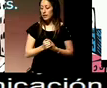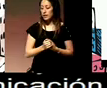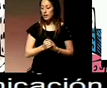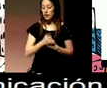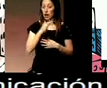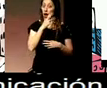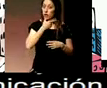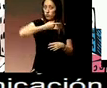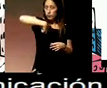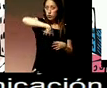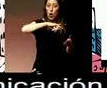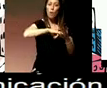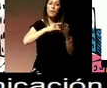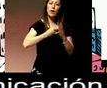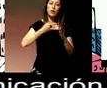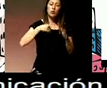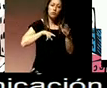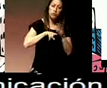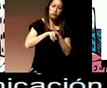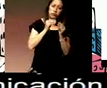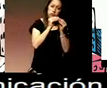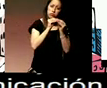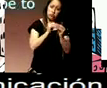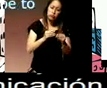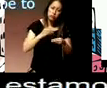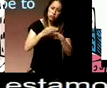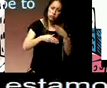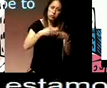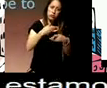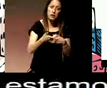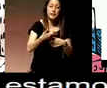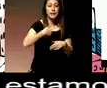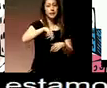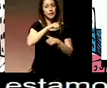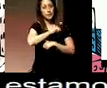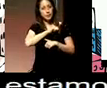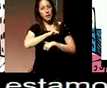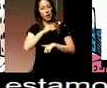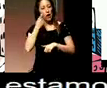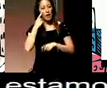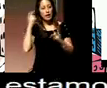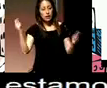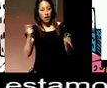project, and we hope to start implementation and communication next year.